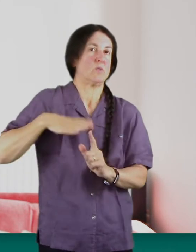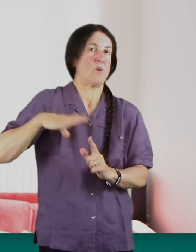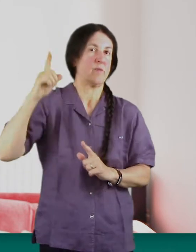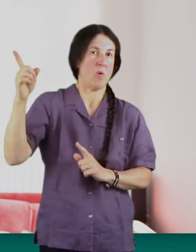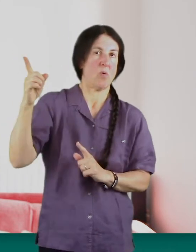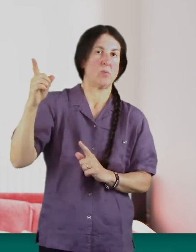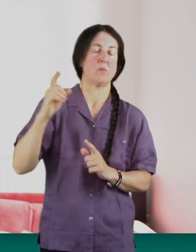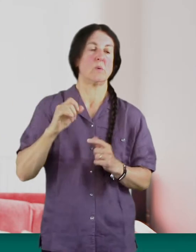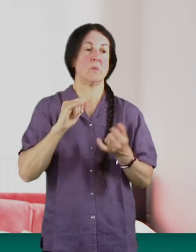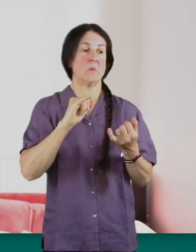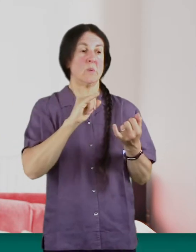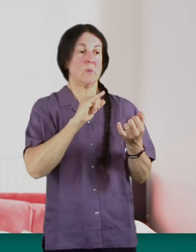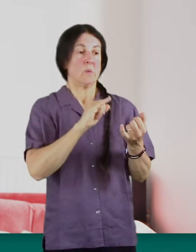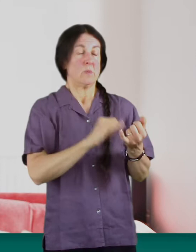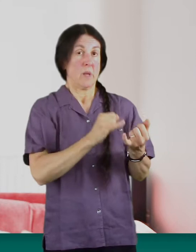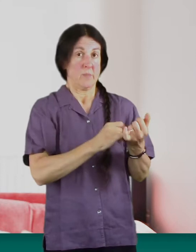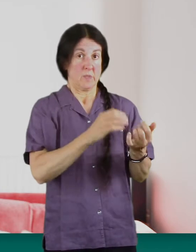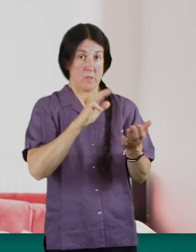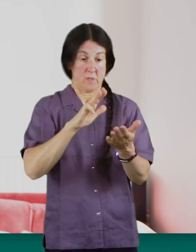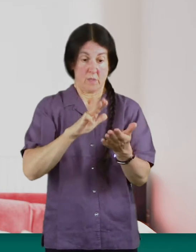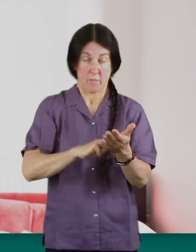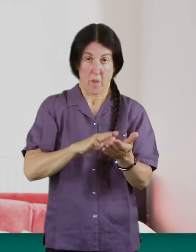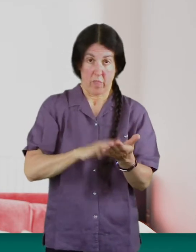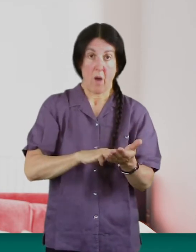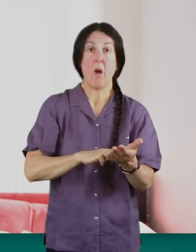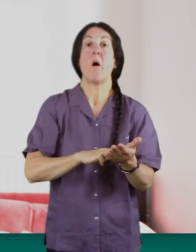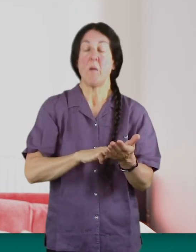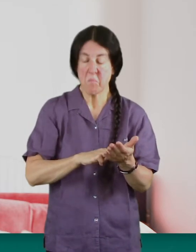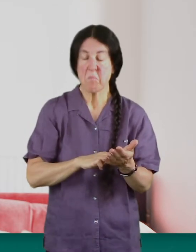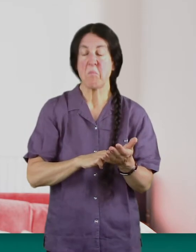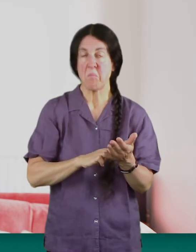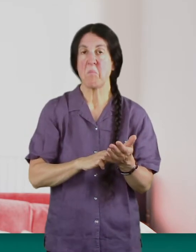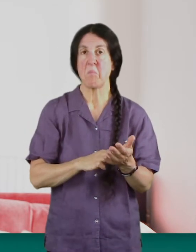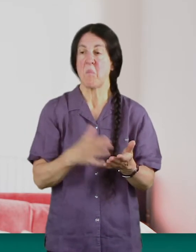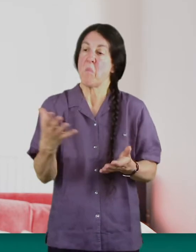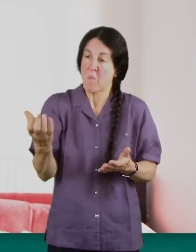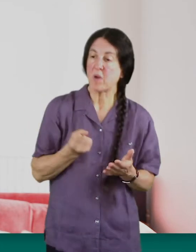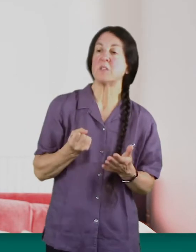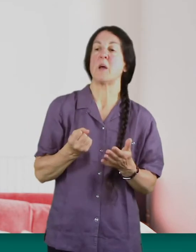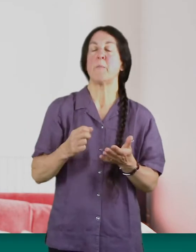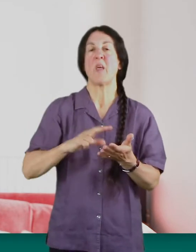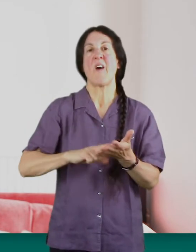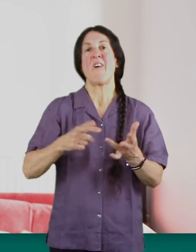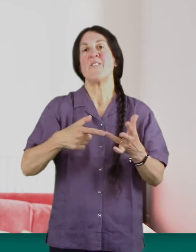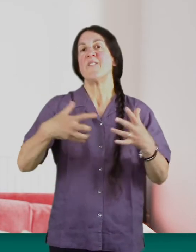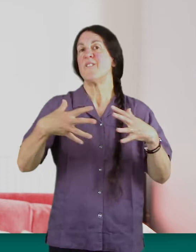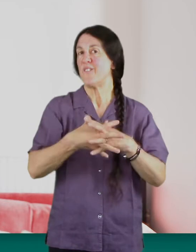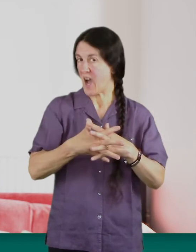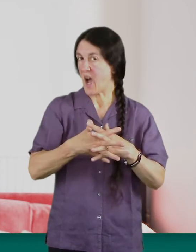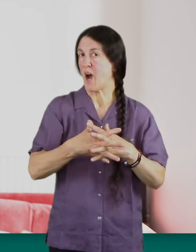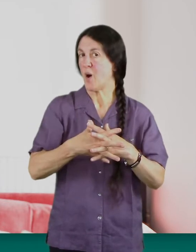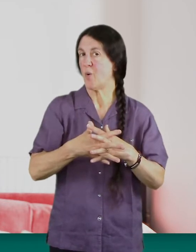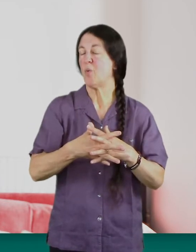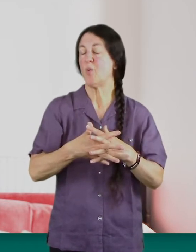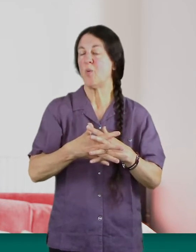her pregnancy. She says yes to God. She agrees to follow him and bears a son who she knows will be set